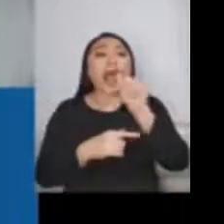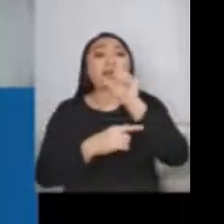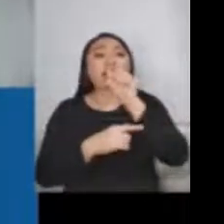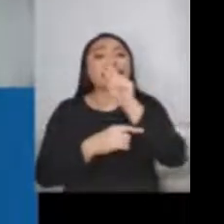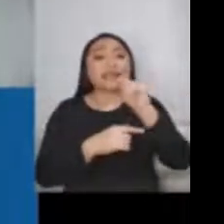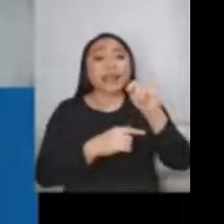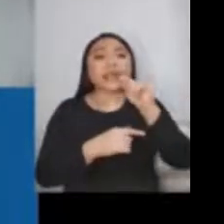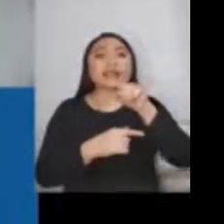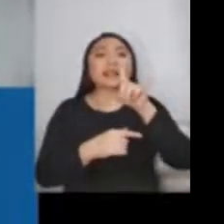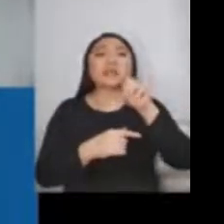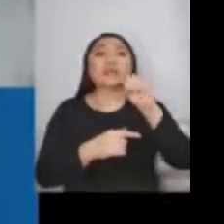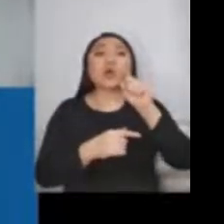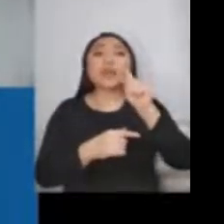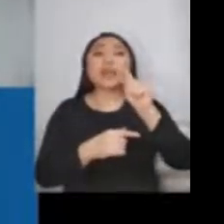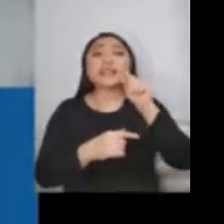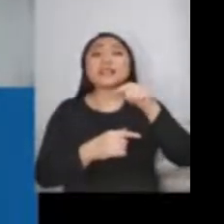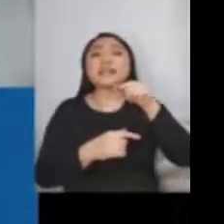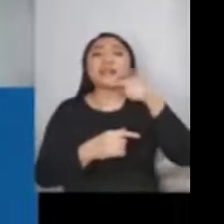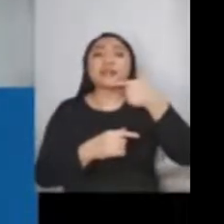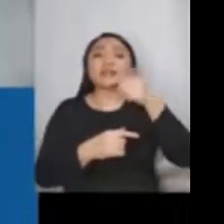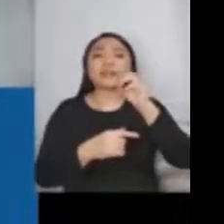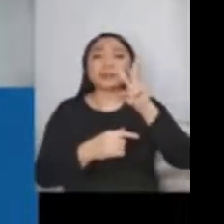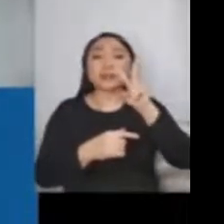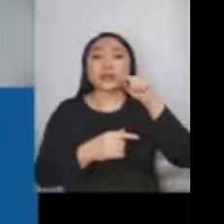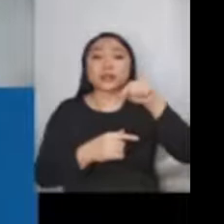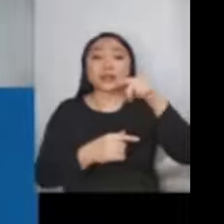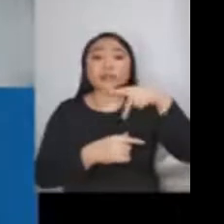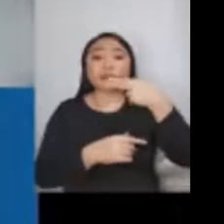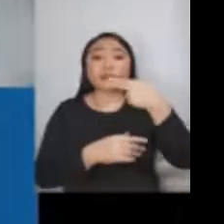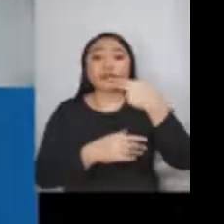library through this email. Okay,